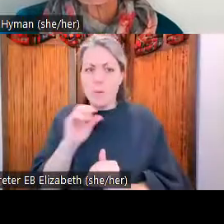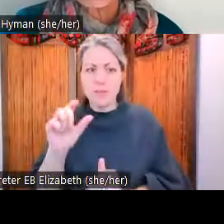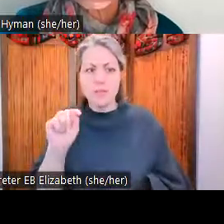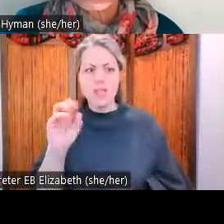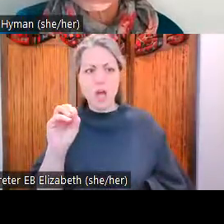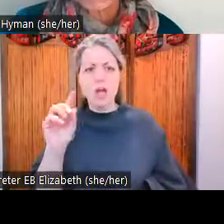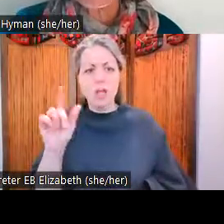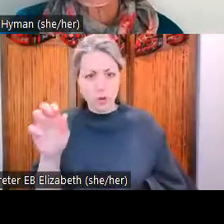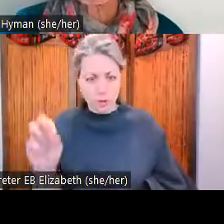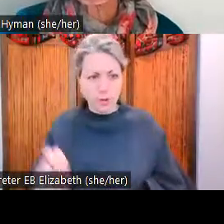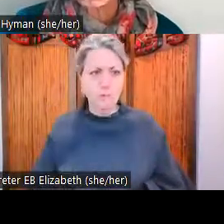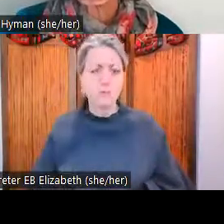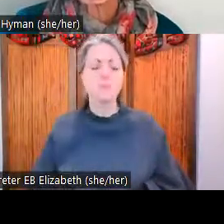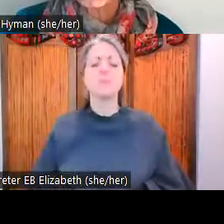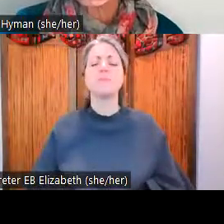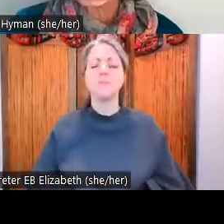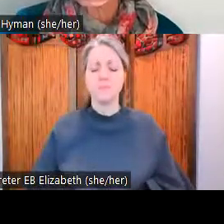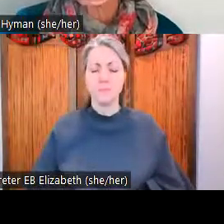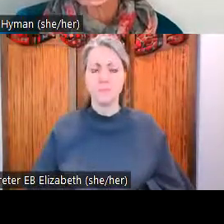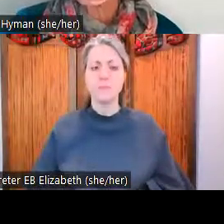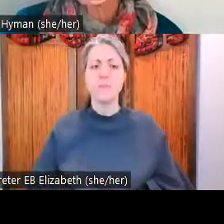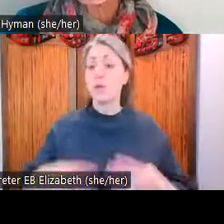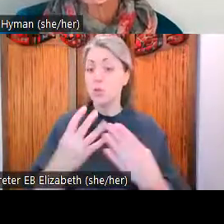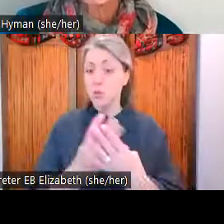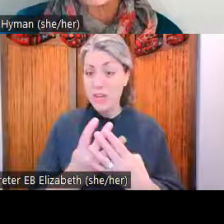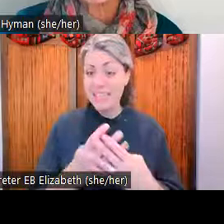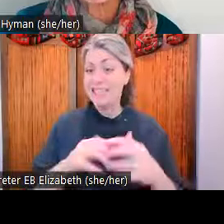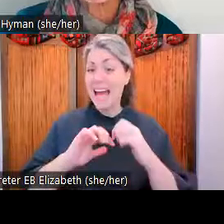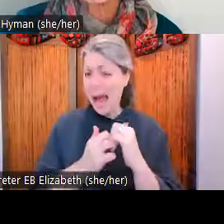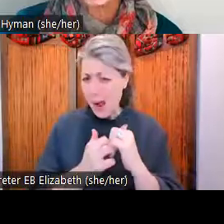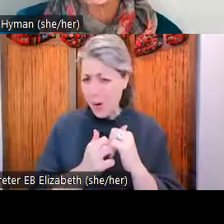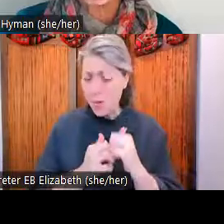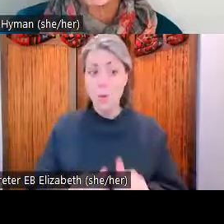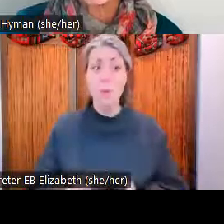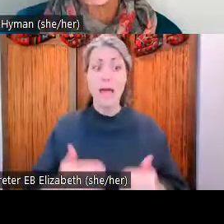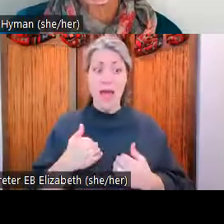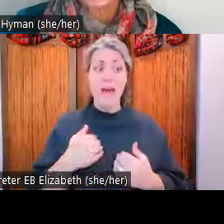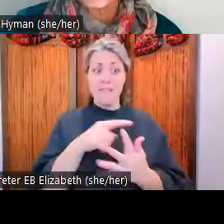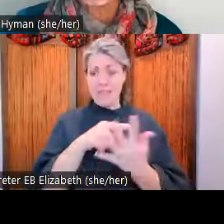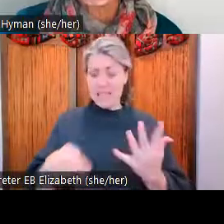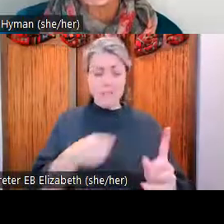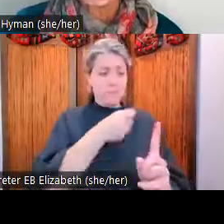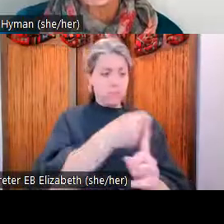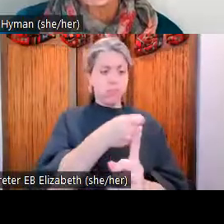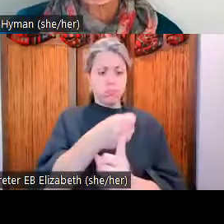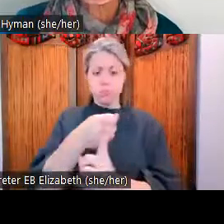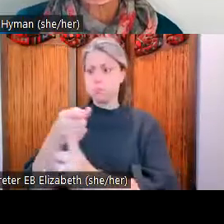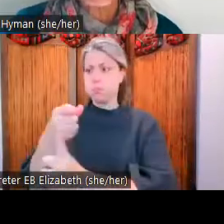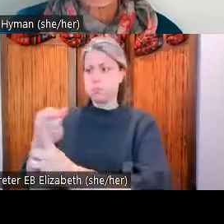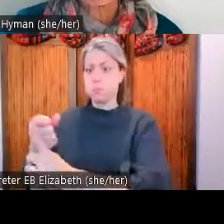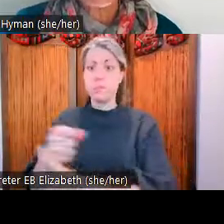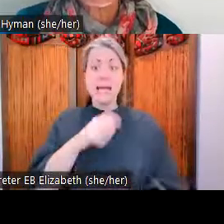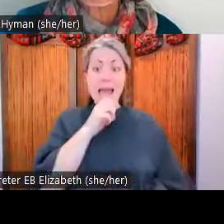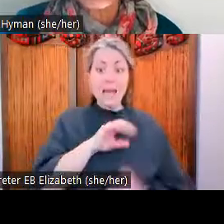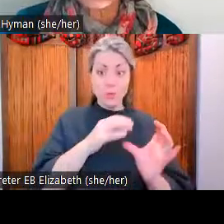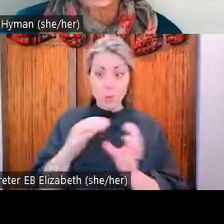these developmental milestones in social behavior and play that we just talked about are things that we can